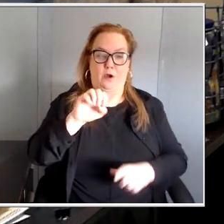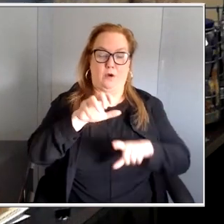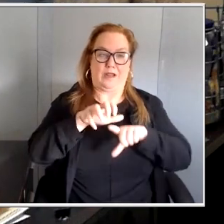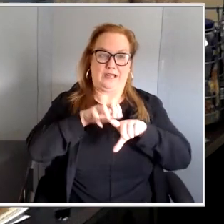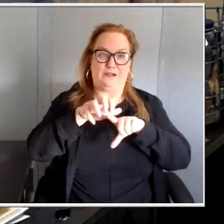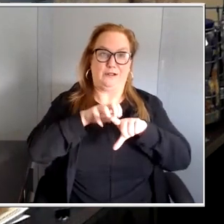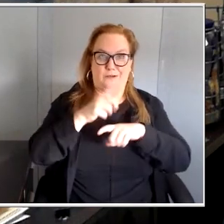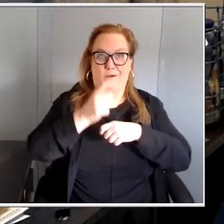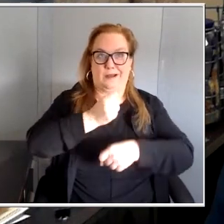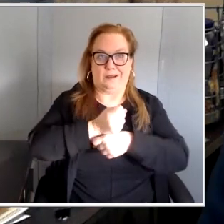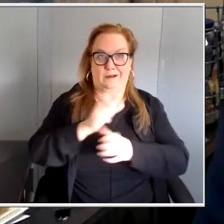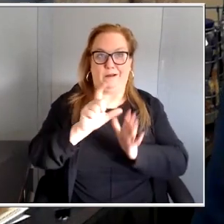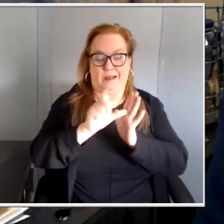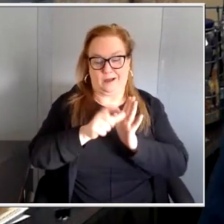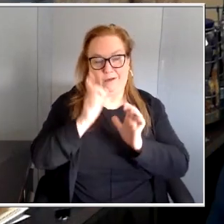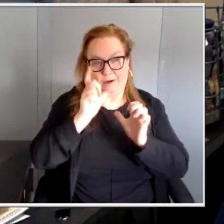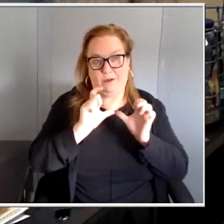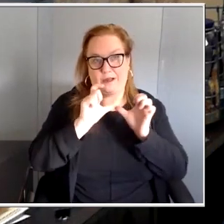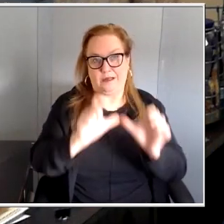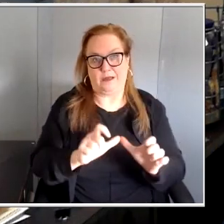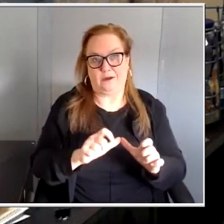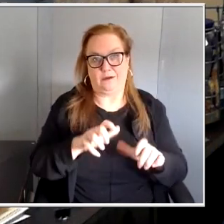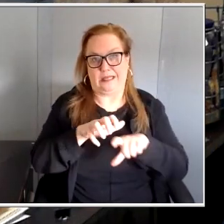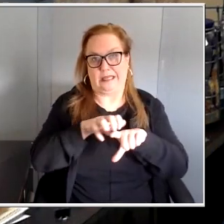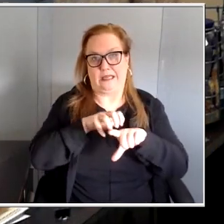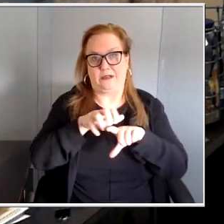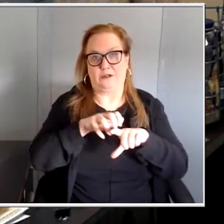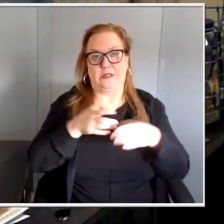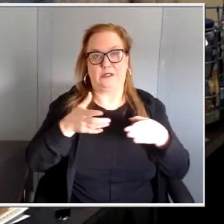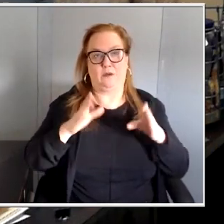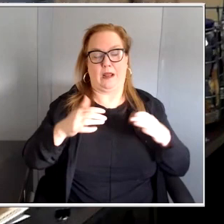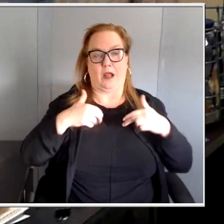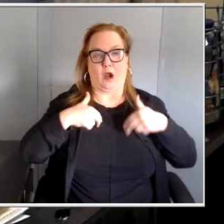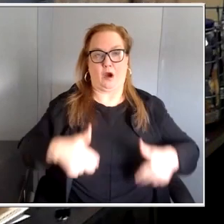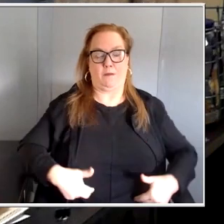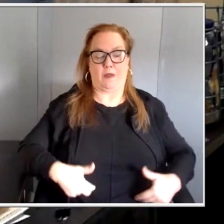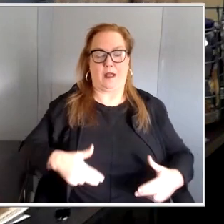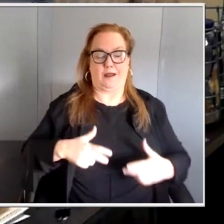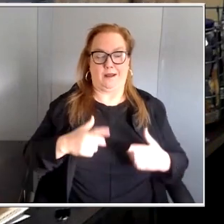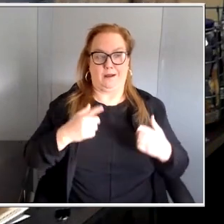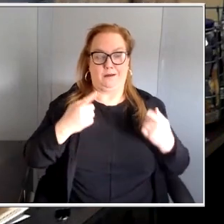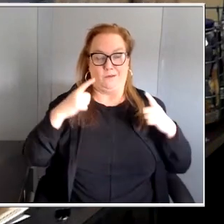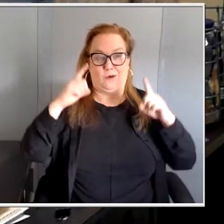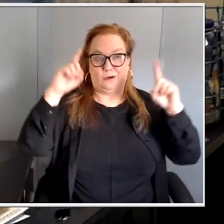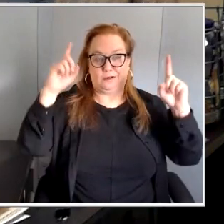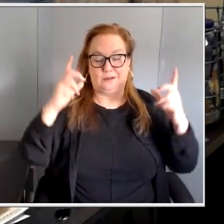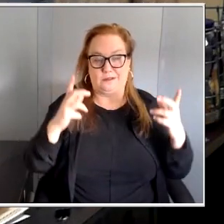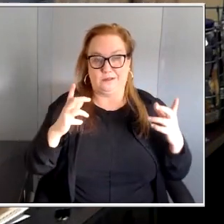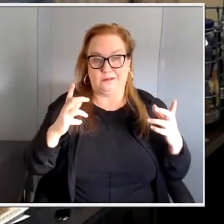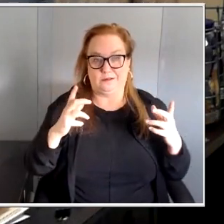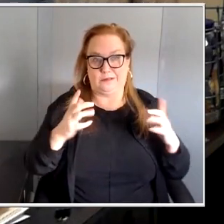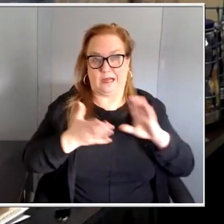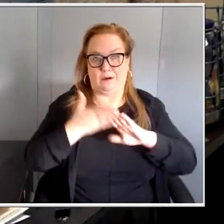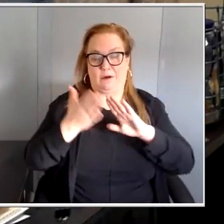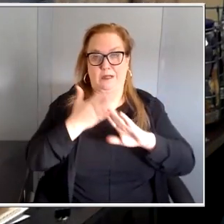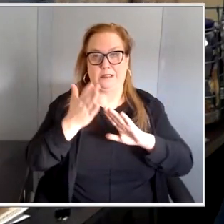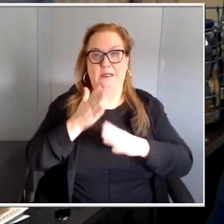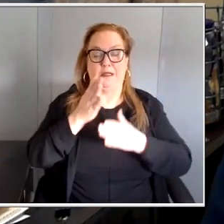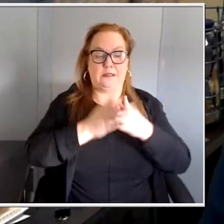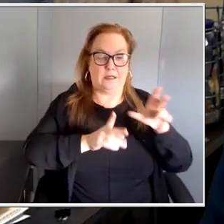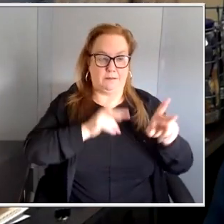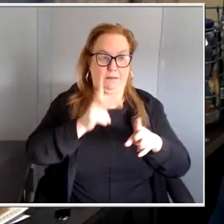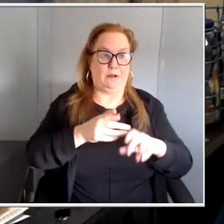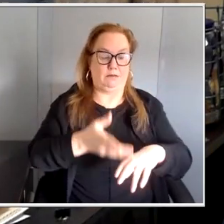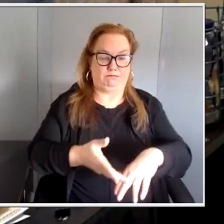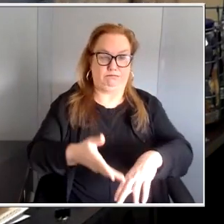to itch. That's just sort of the way our body works. So I'm a little worried that I don't, some of these folks, they do get better. It takes